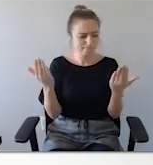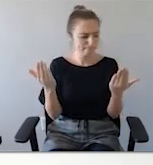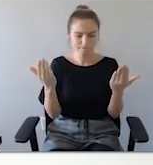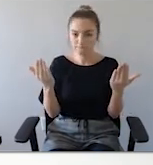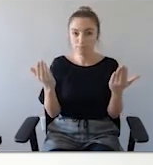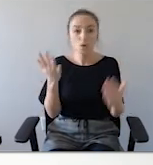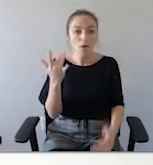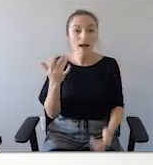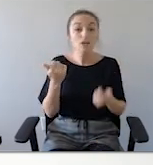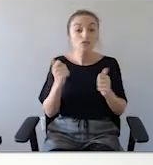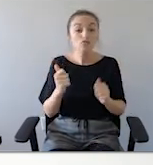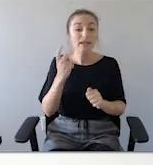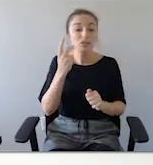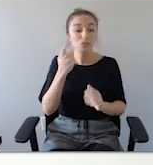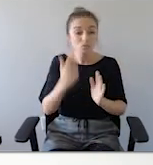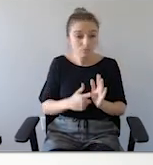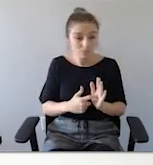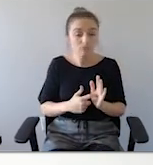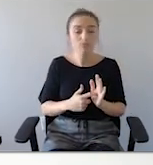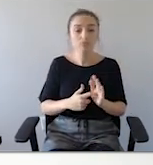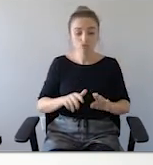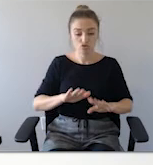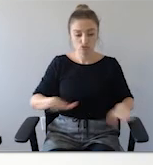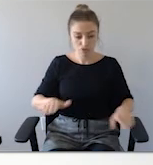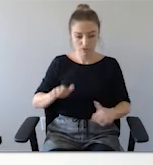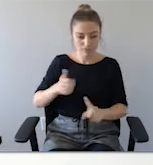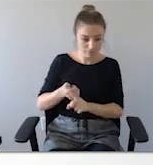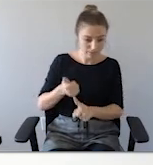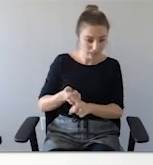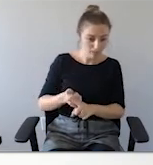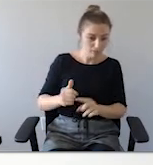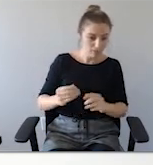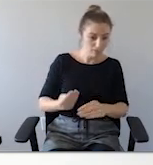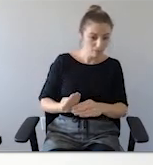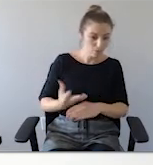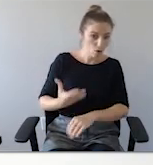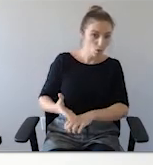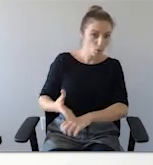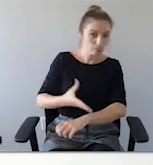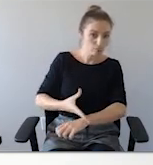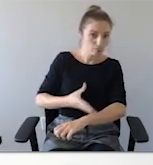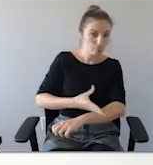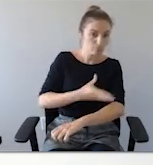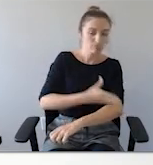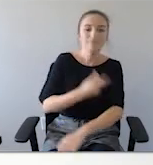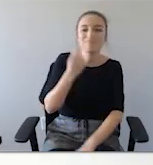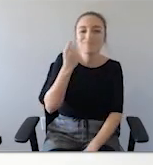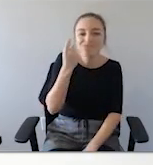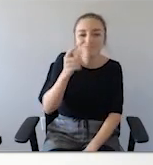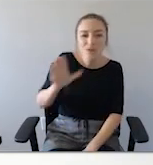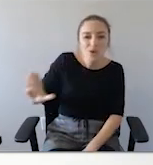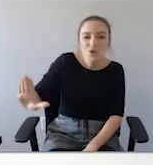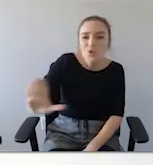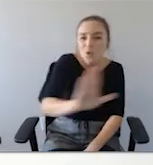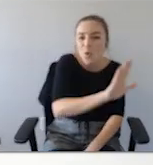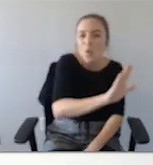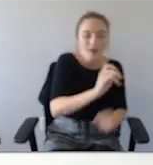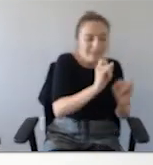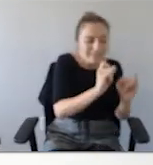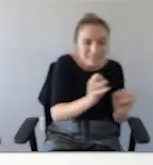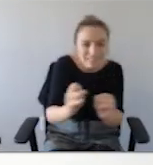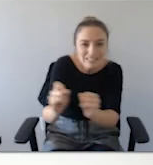grown, because all of your kids should change every year. I don't care what their diagnosis,